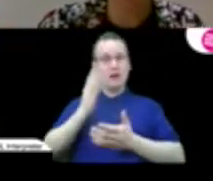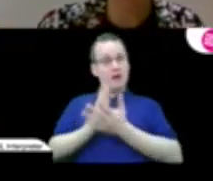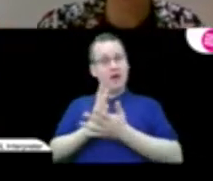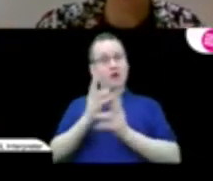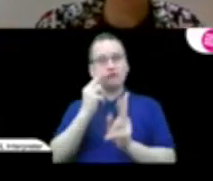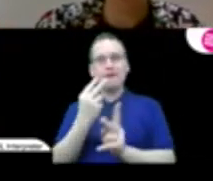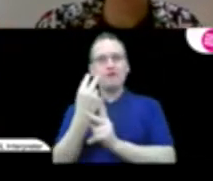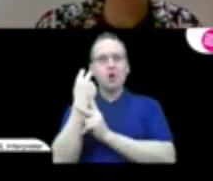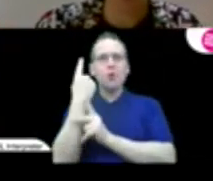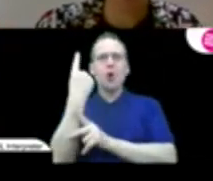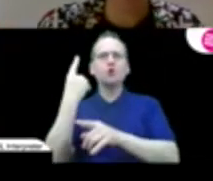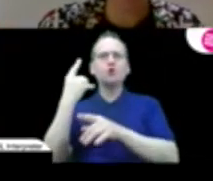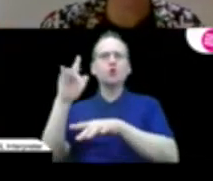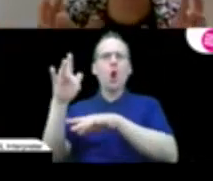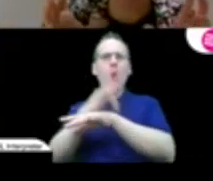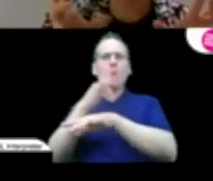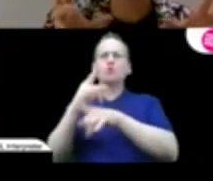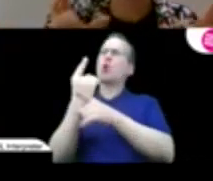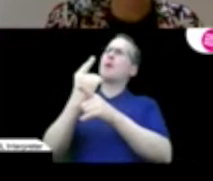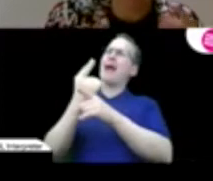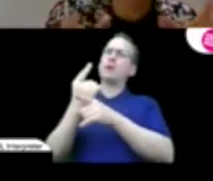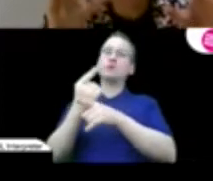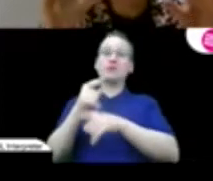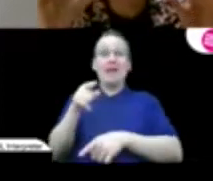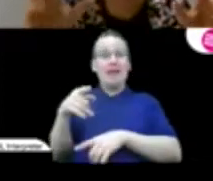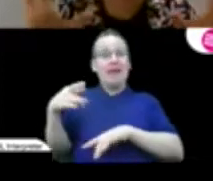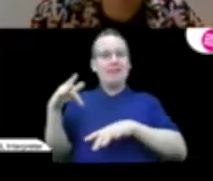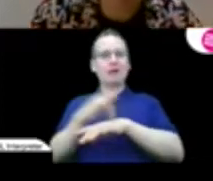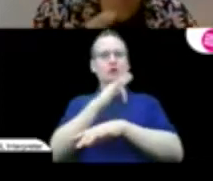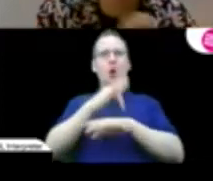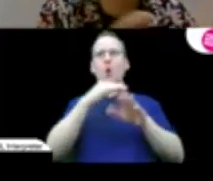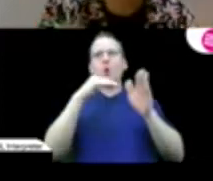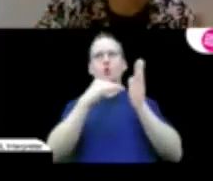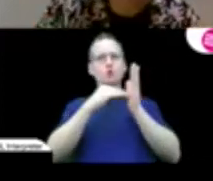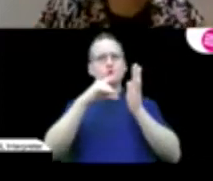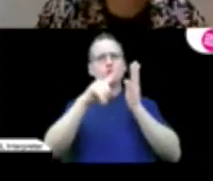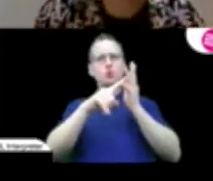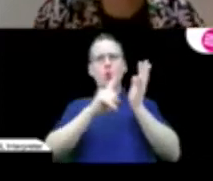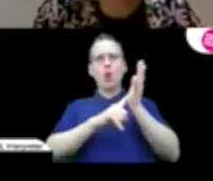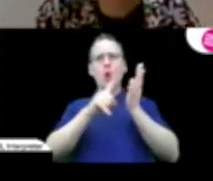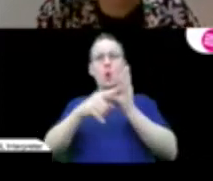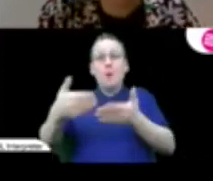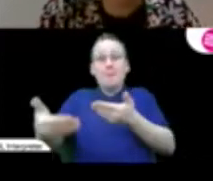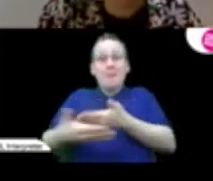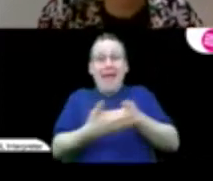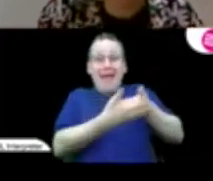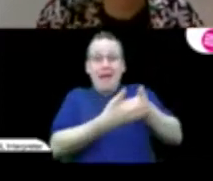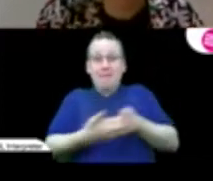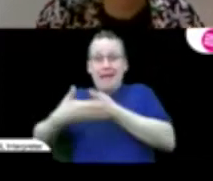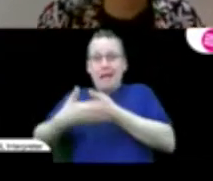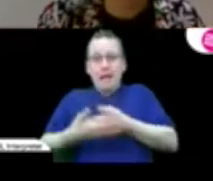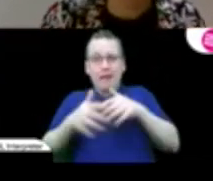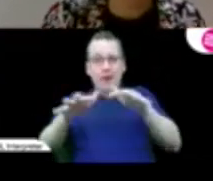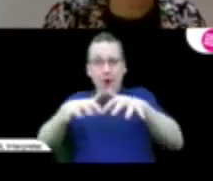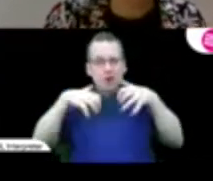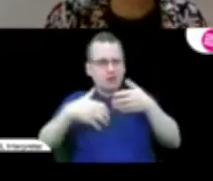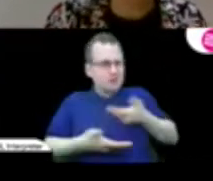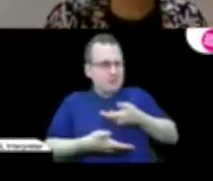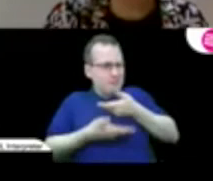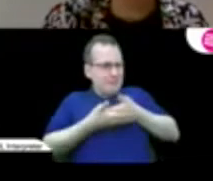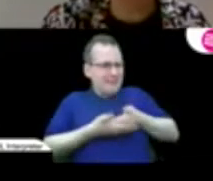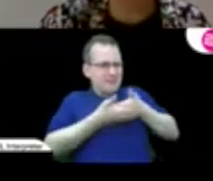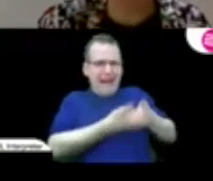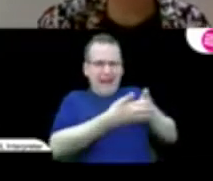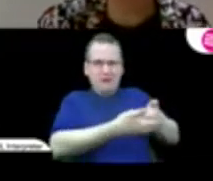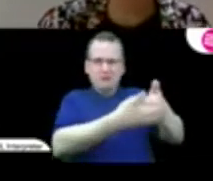show talks about how at the show a Zulu baby was passed around the audience members, which is